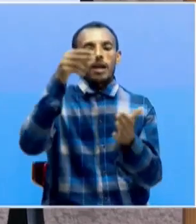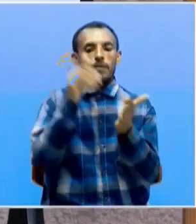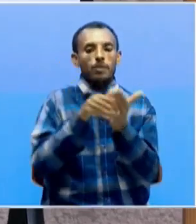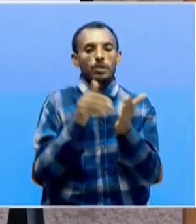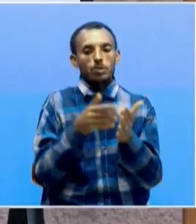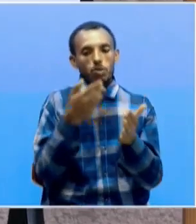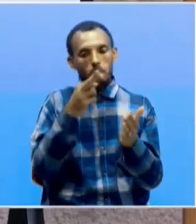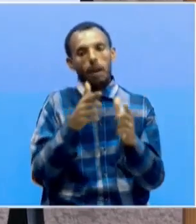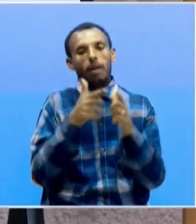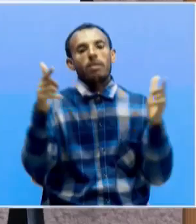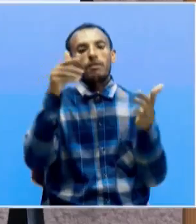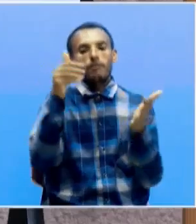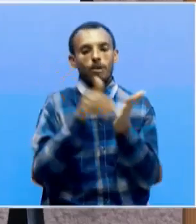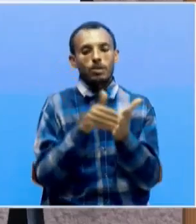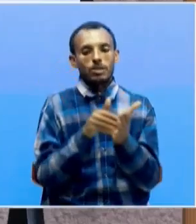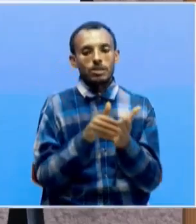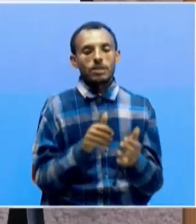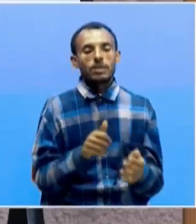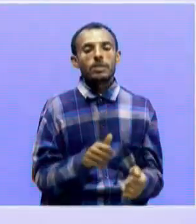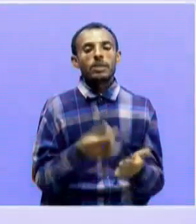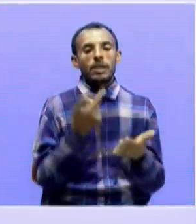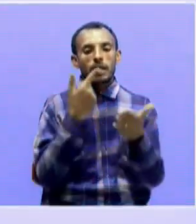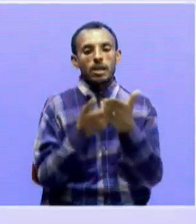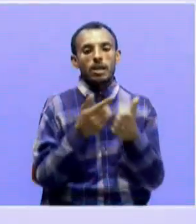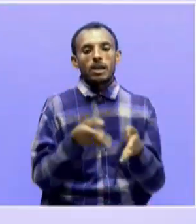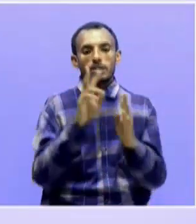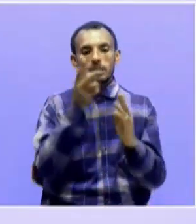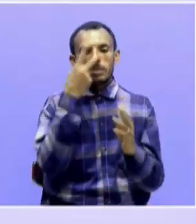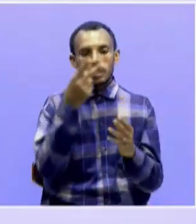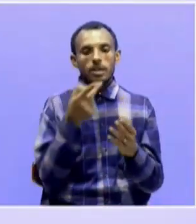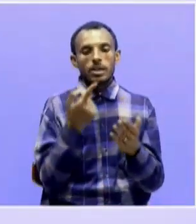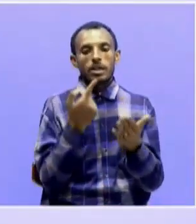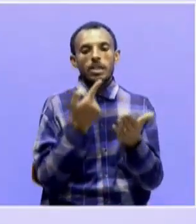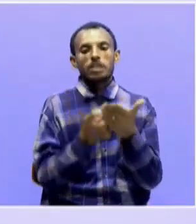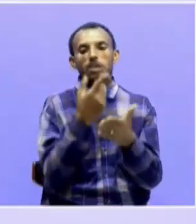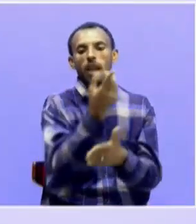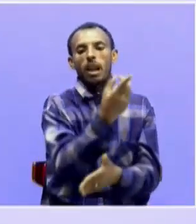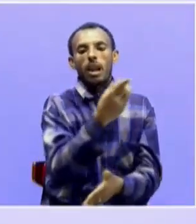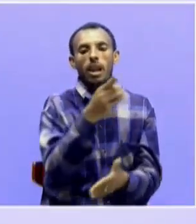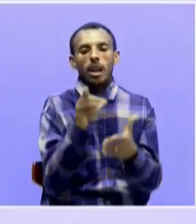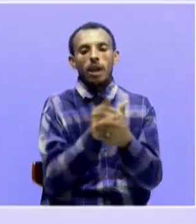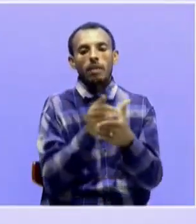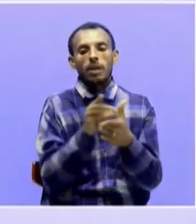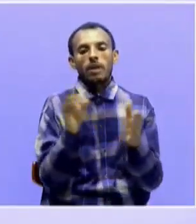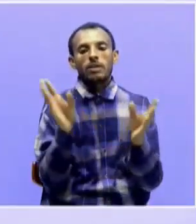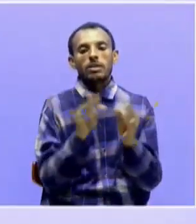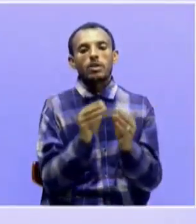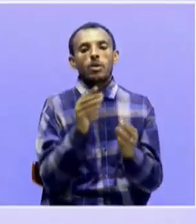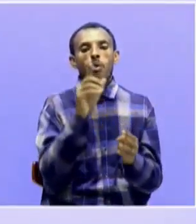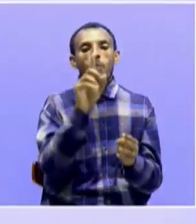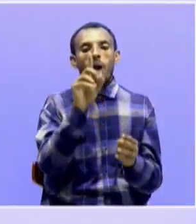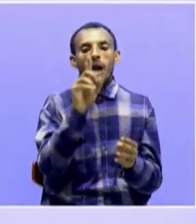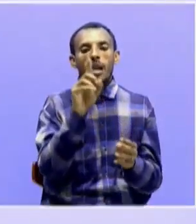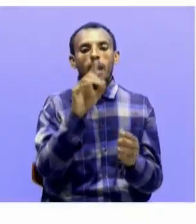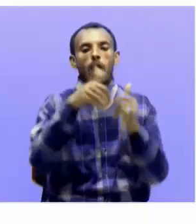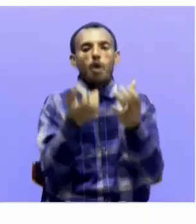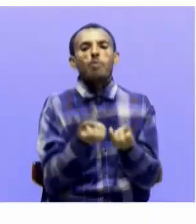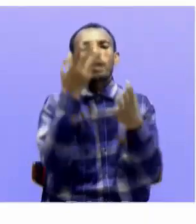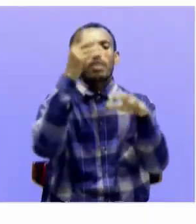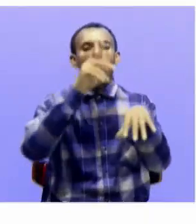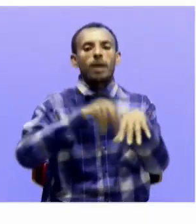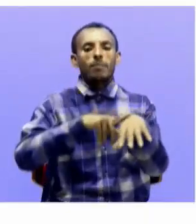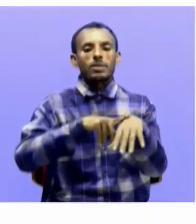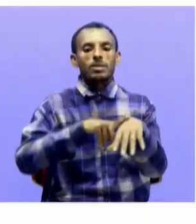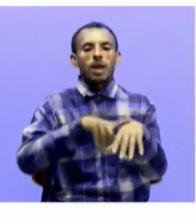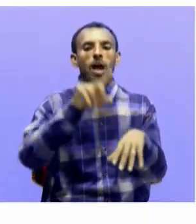repetition. Here, let's see each data set. 1 appears how many times?